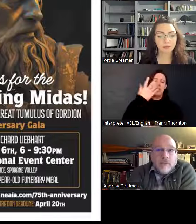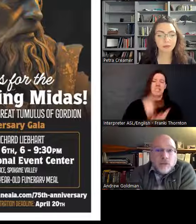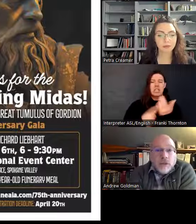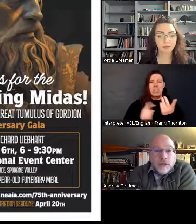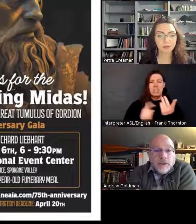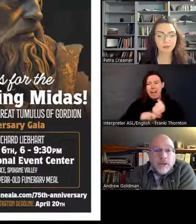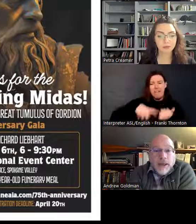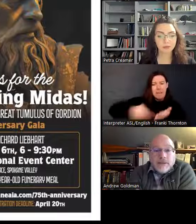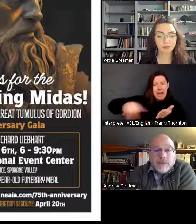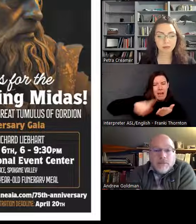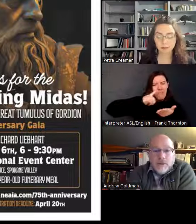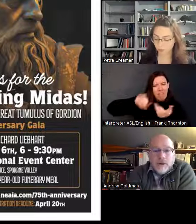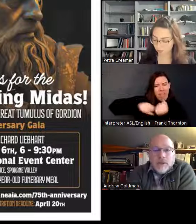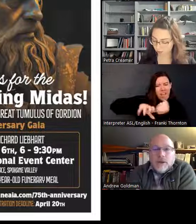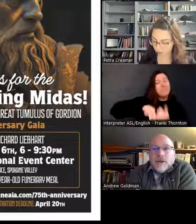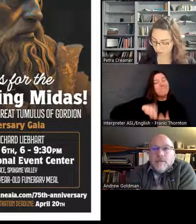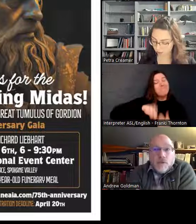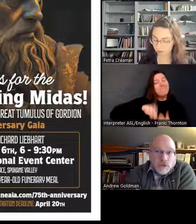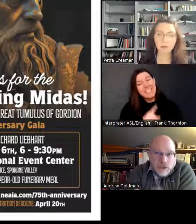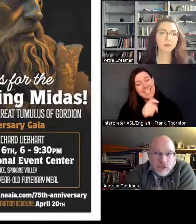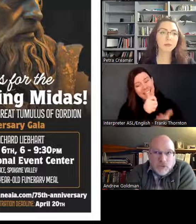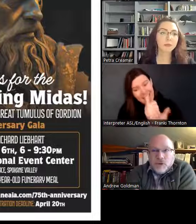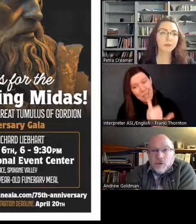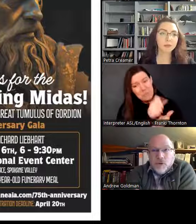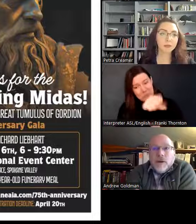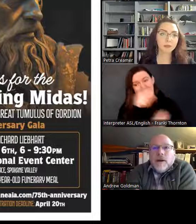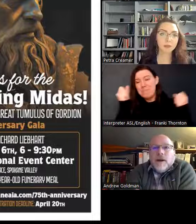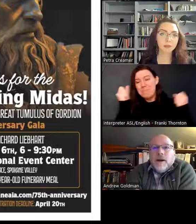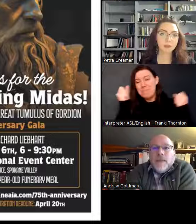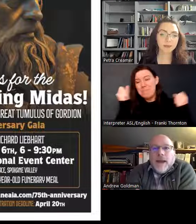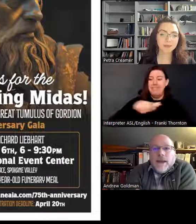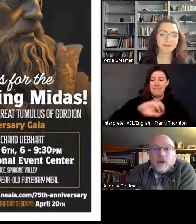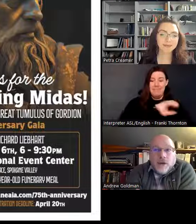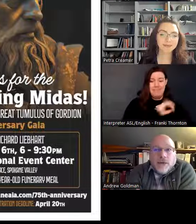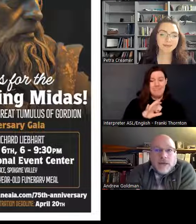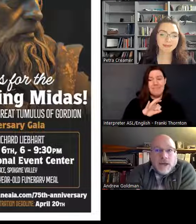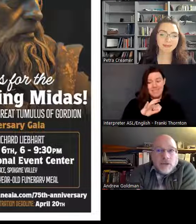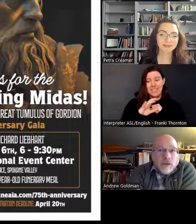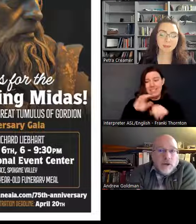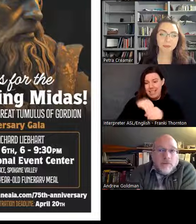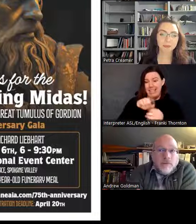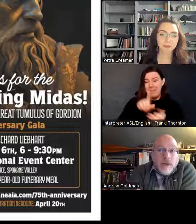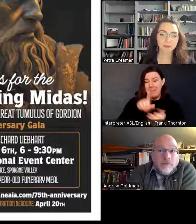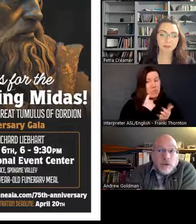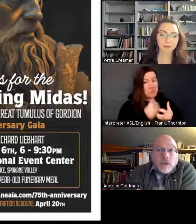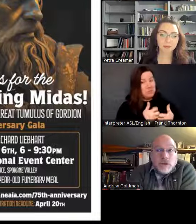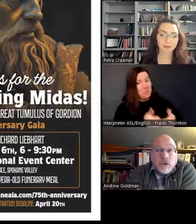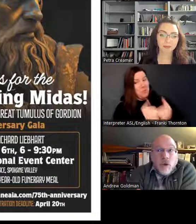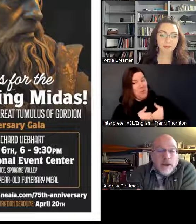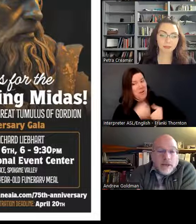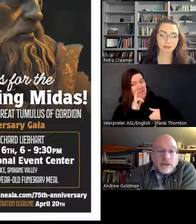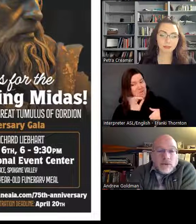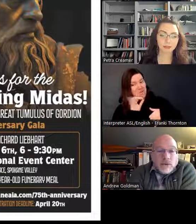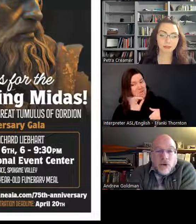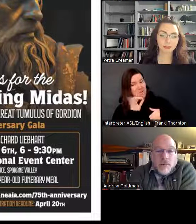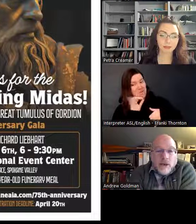have visually appealing ads in the paper, for which we just won an award. And it caught the attention of many folks who didn't know